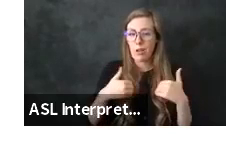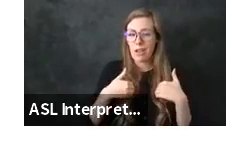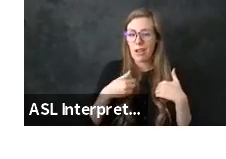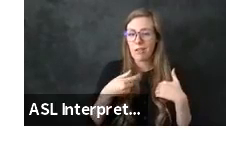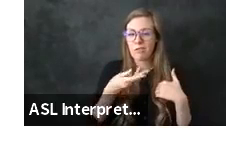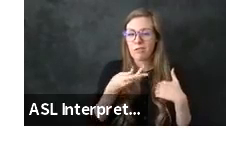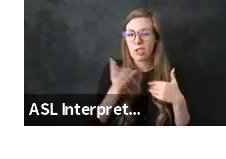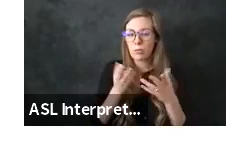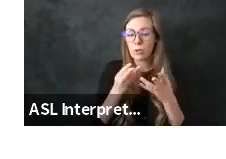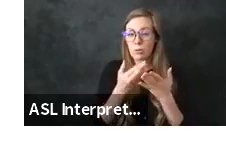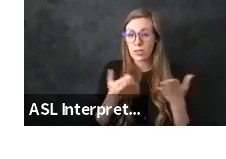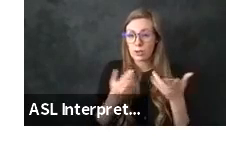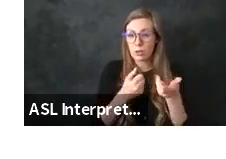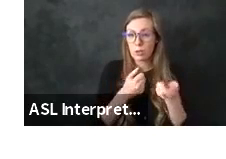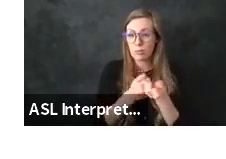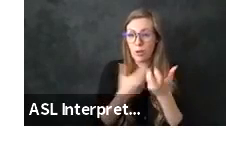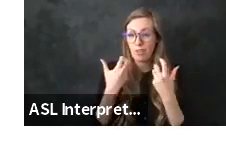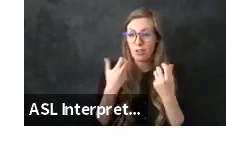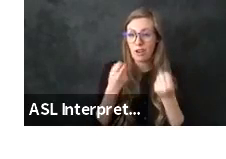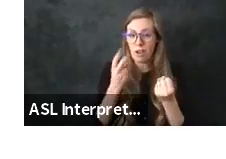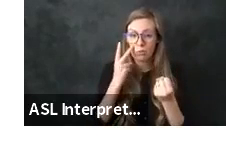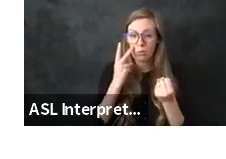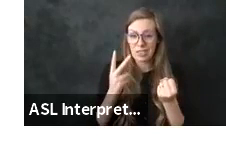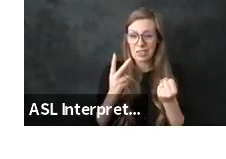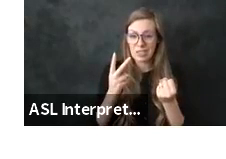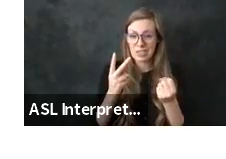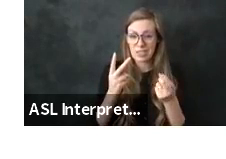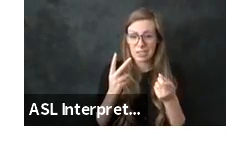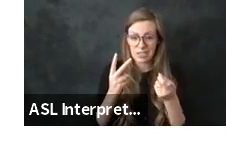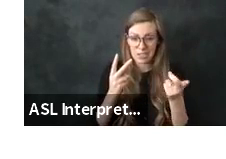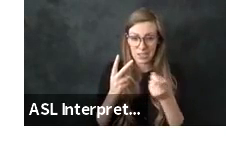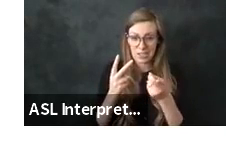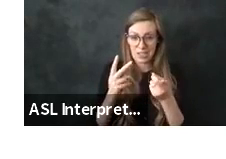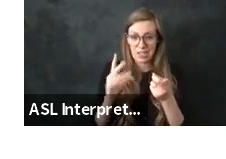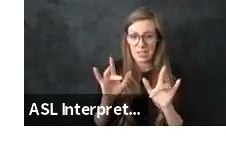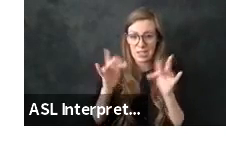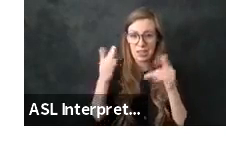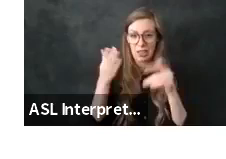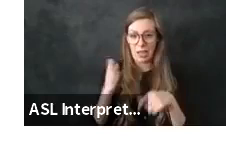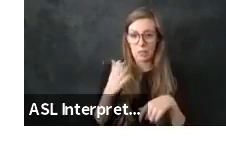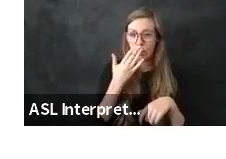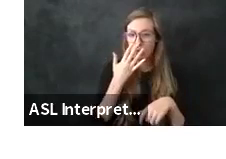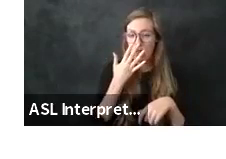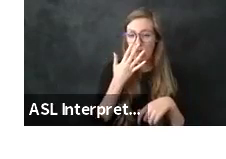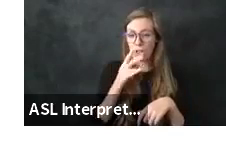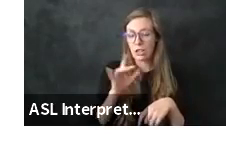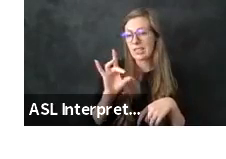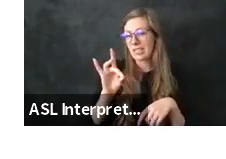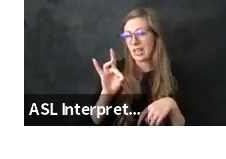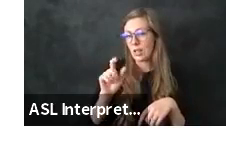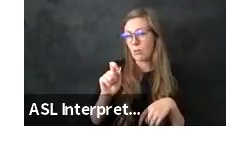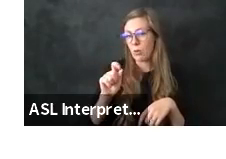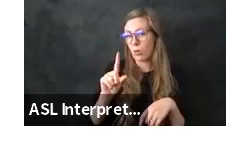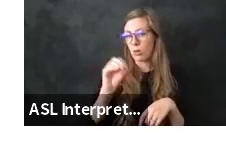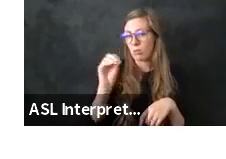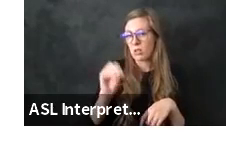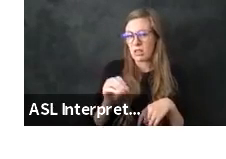health, we see in this lowest quartile of the Healthy Places Index test positivity at